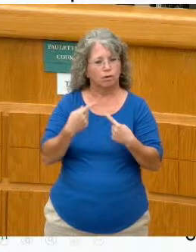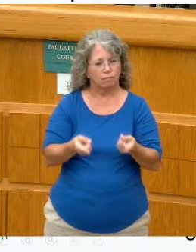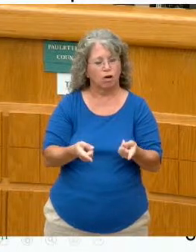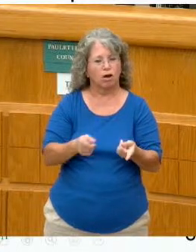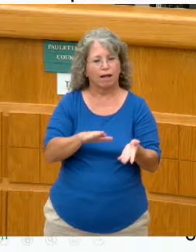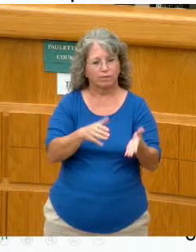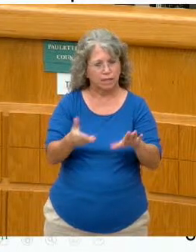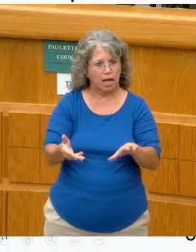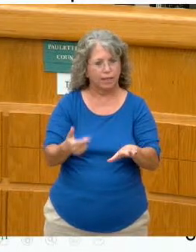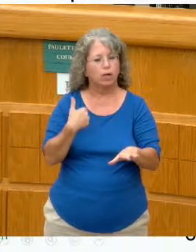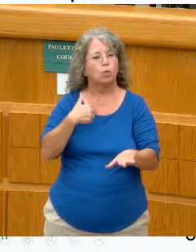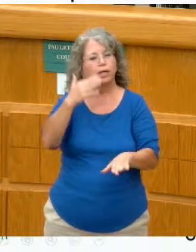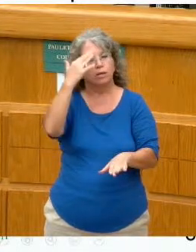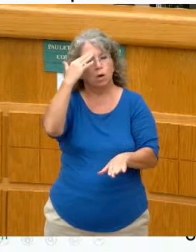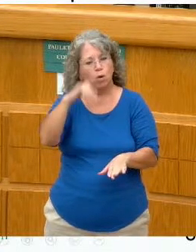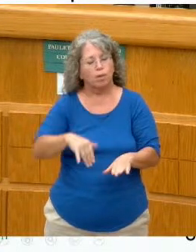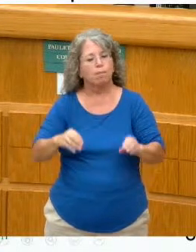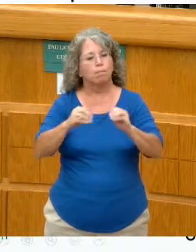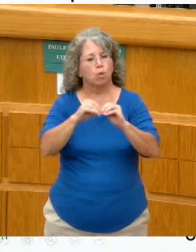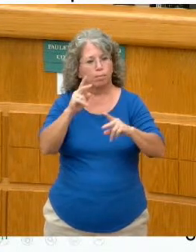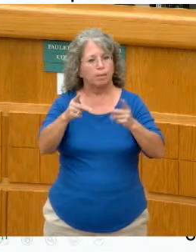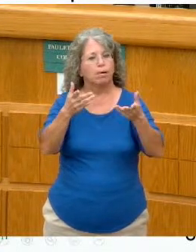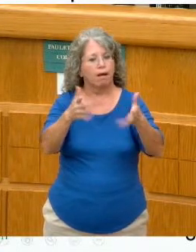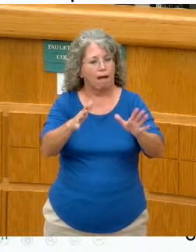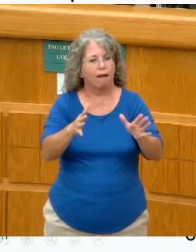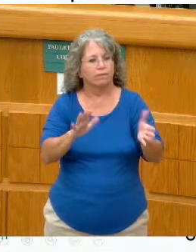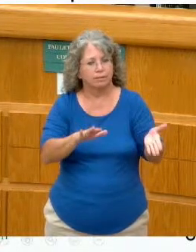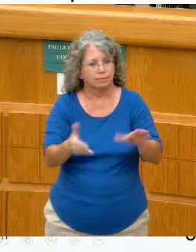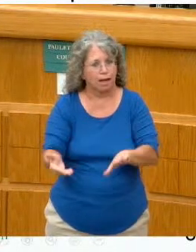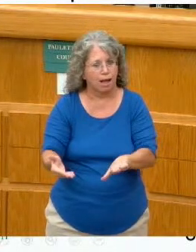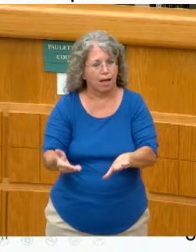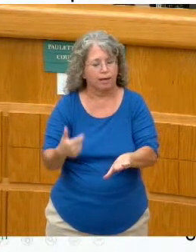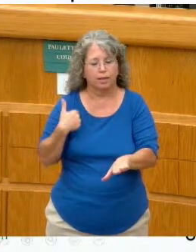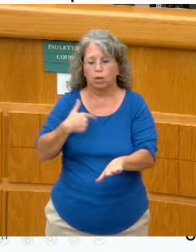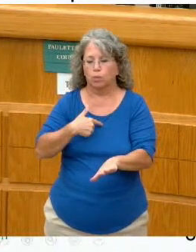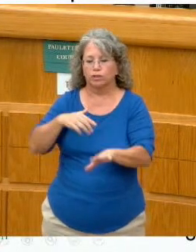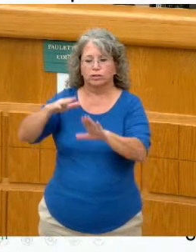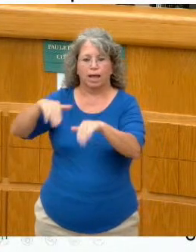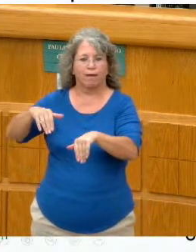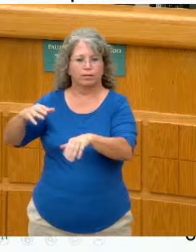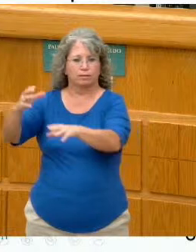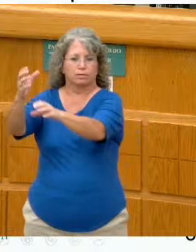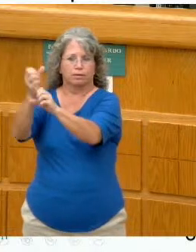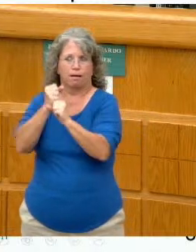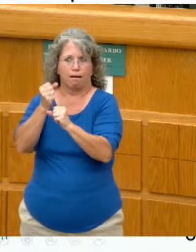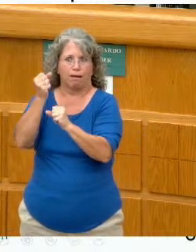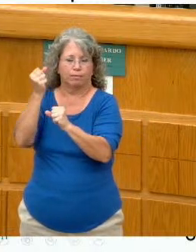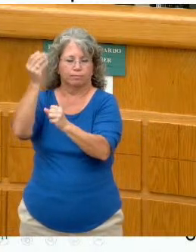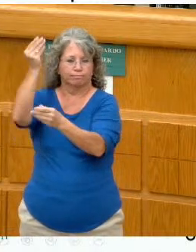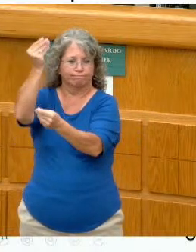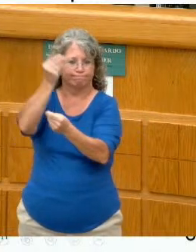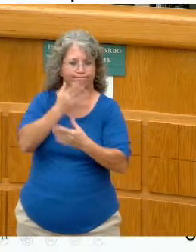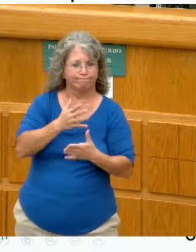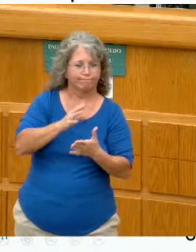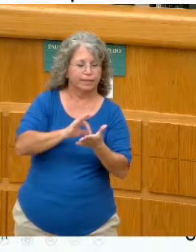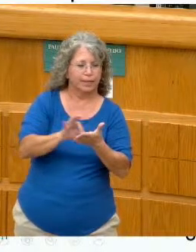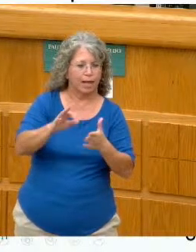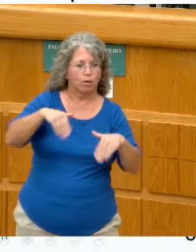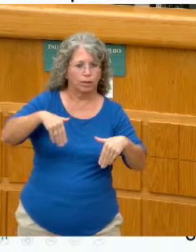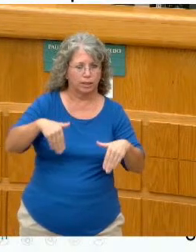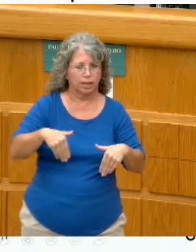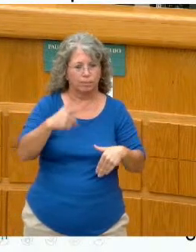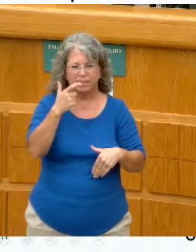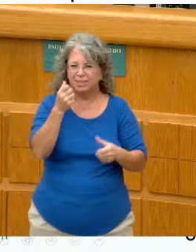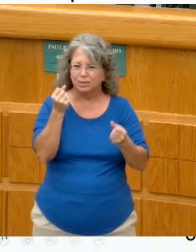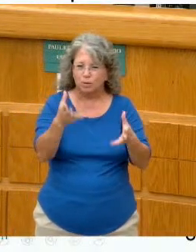more that have died already because we just haven't been able to count them yet because there's so many people dying. This is a